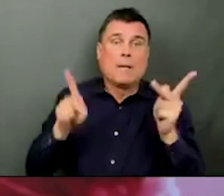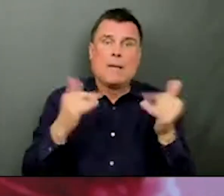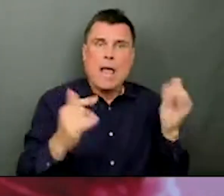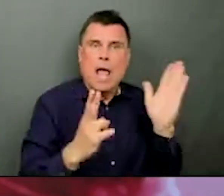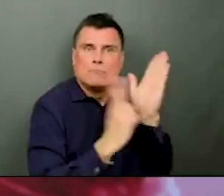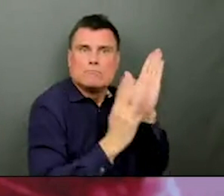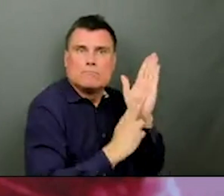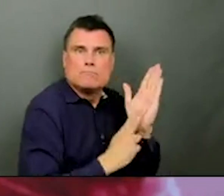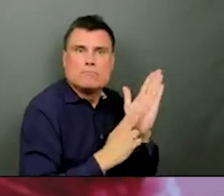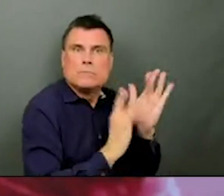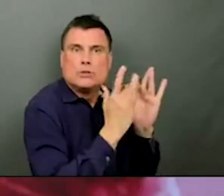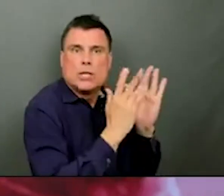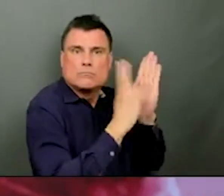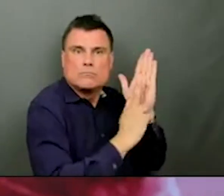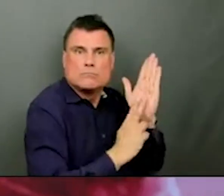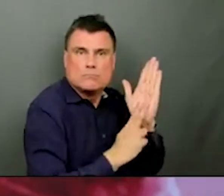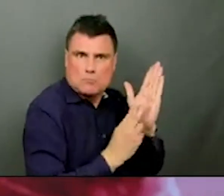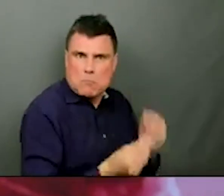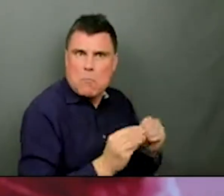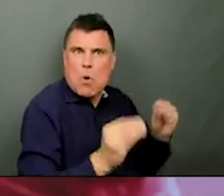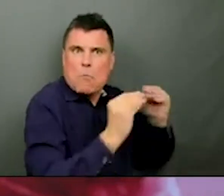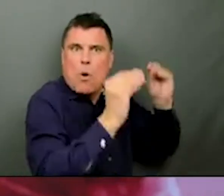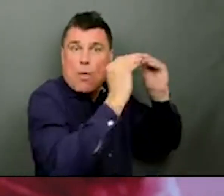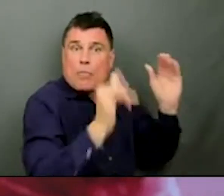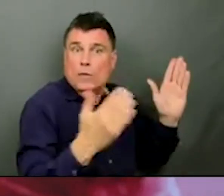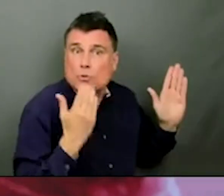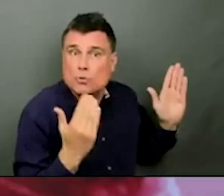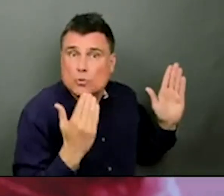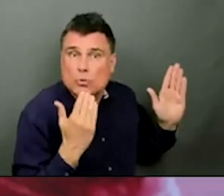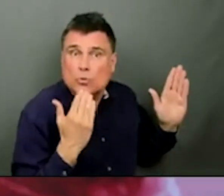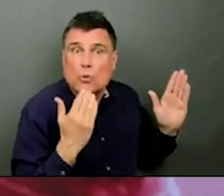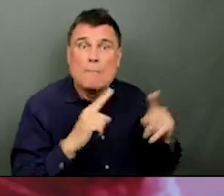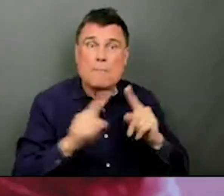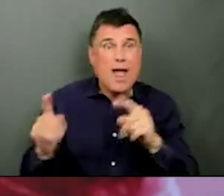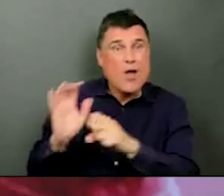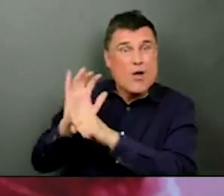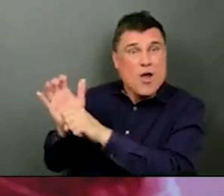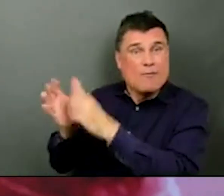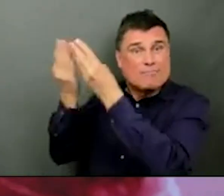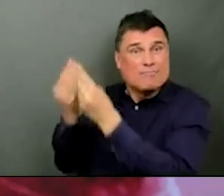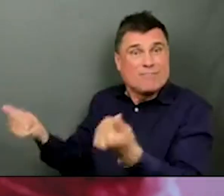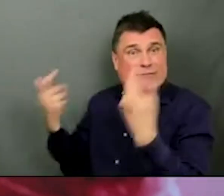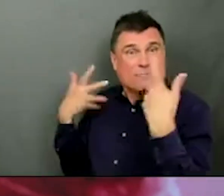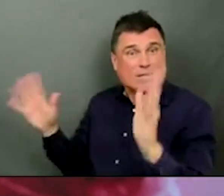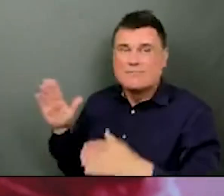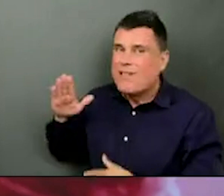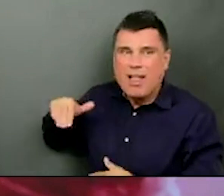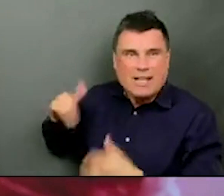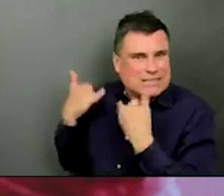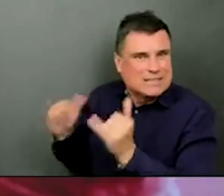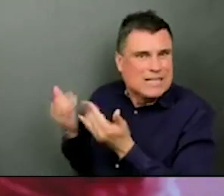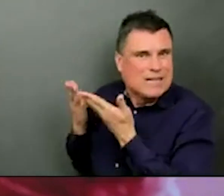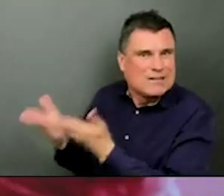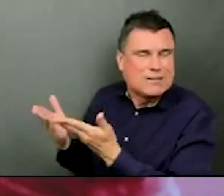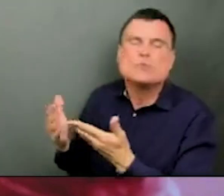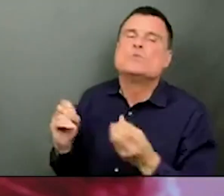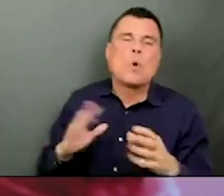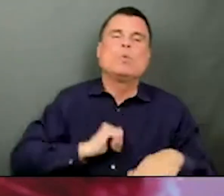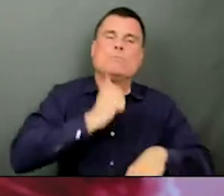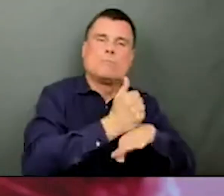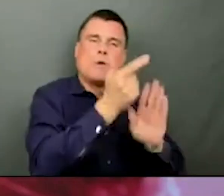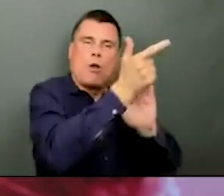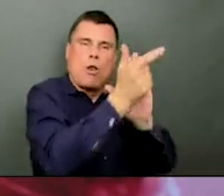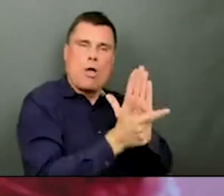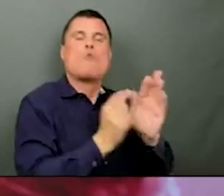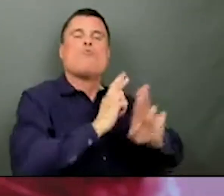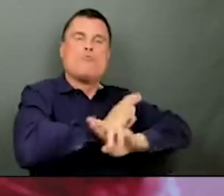all positive news, but we are not out of the woods yet. That's why this legislation is so critically important at this pivotal time. And